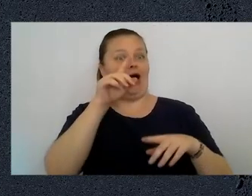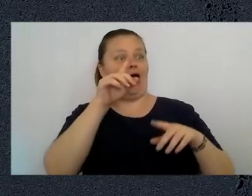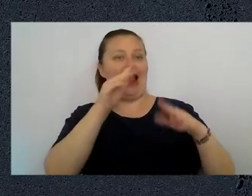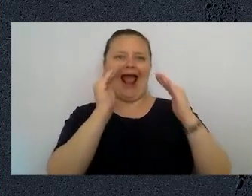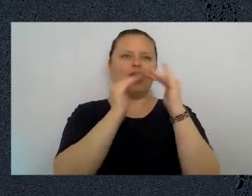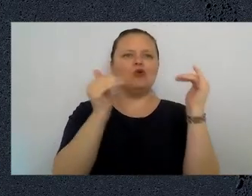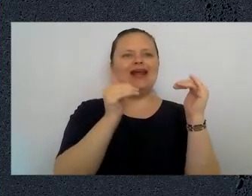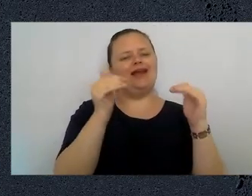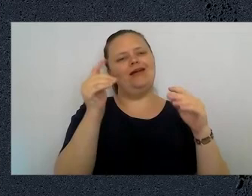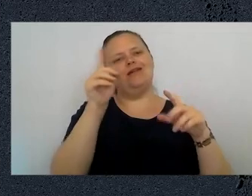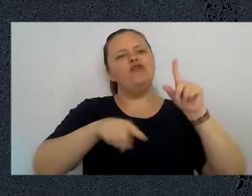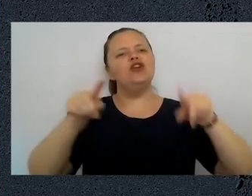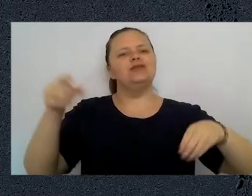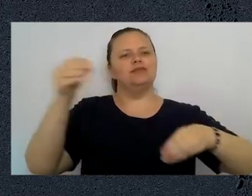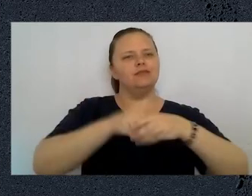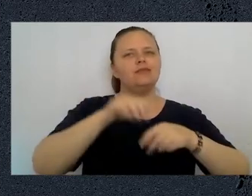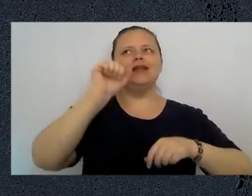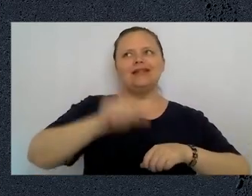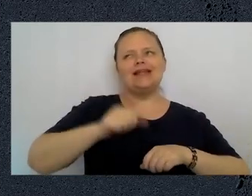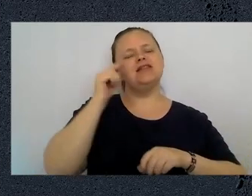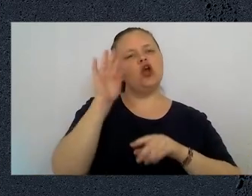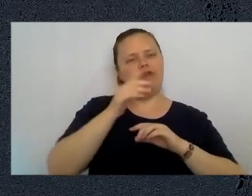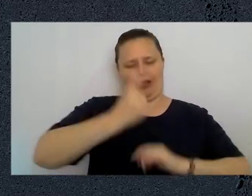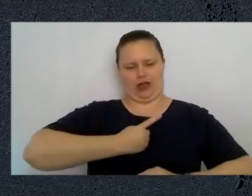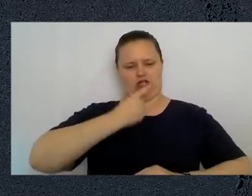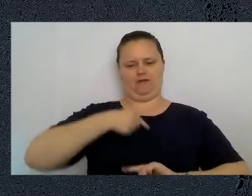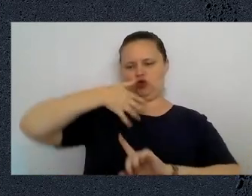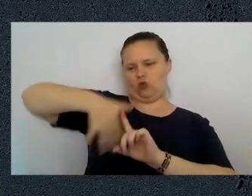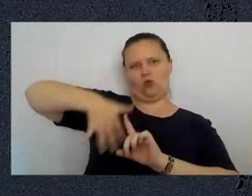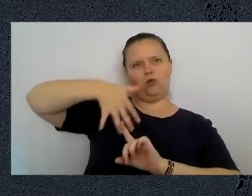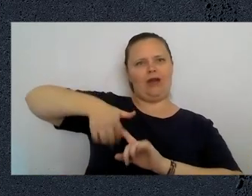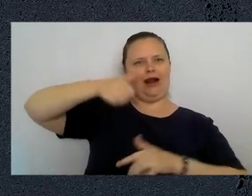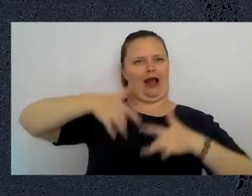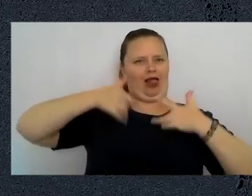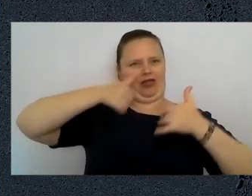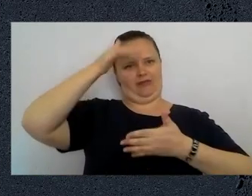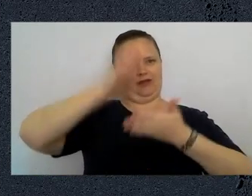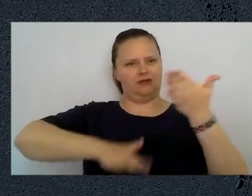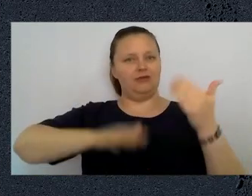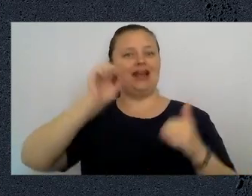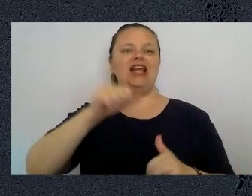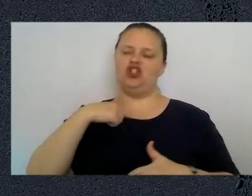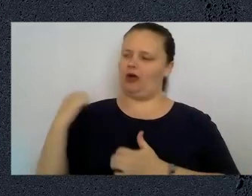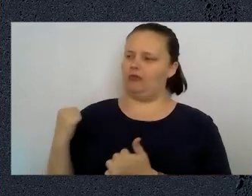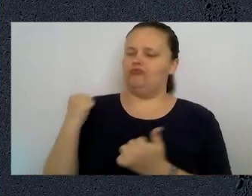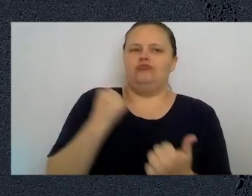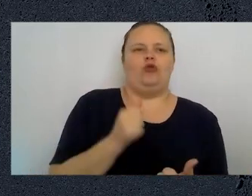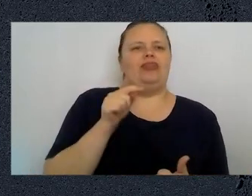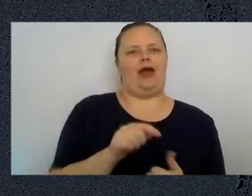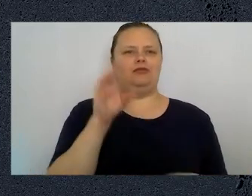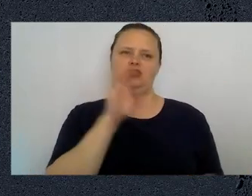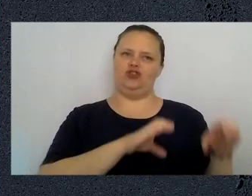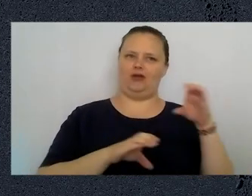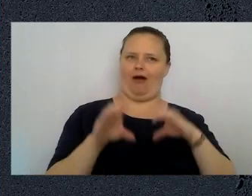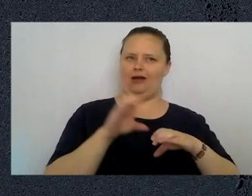think about our backgrounds as individuals and our lived experience. And certainly I brought that to the table as a scientist, I have